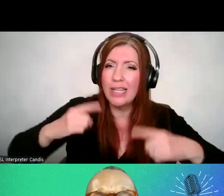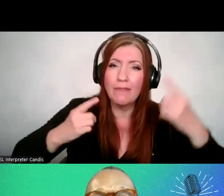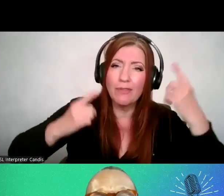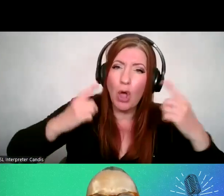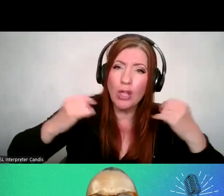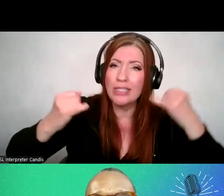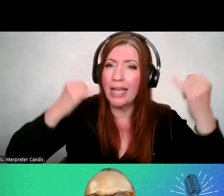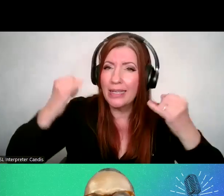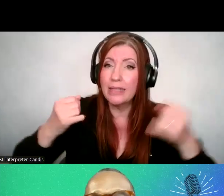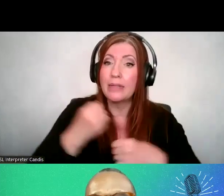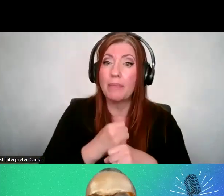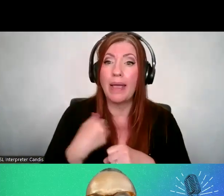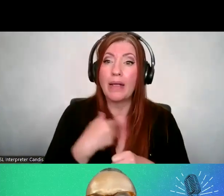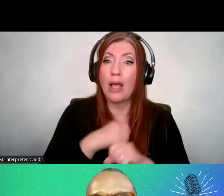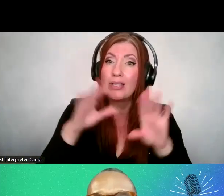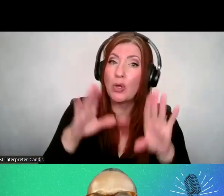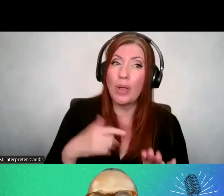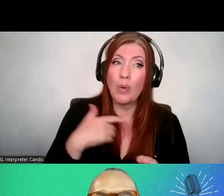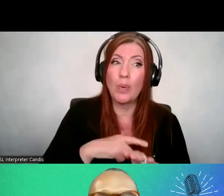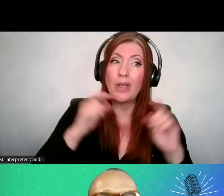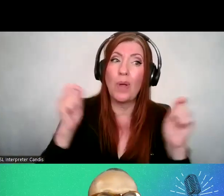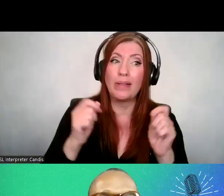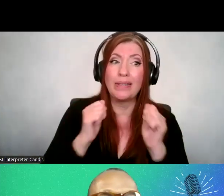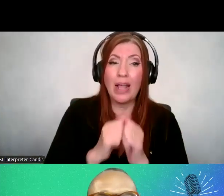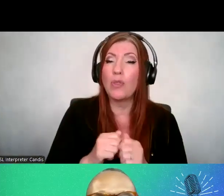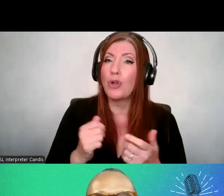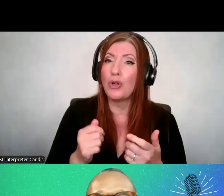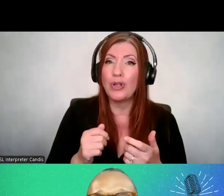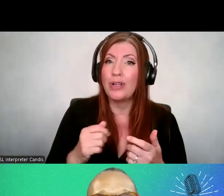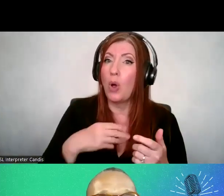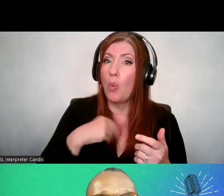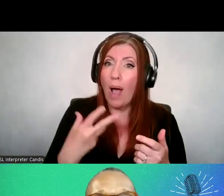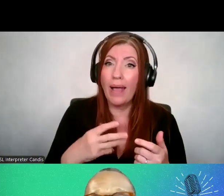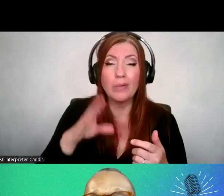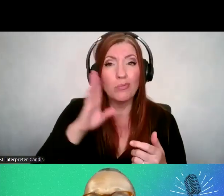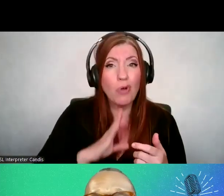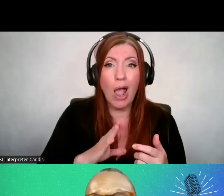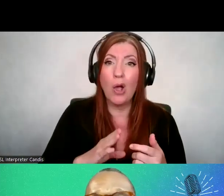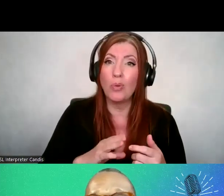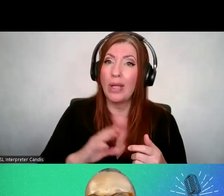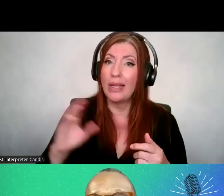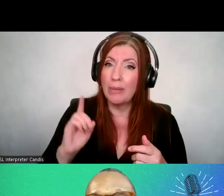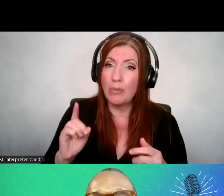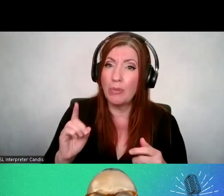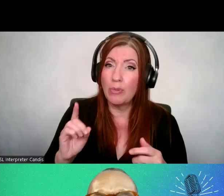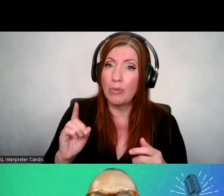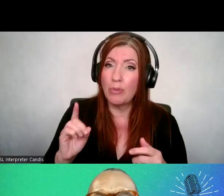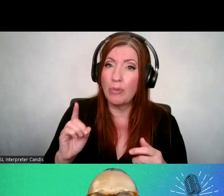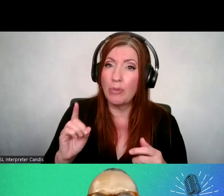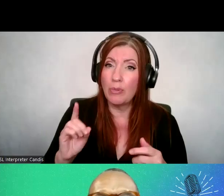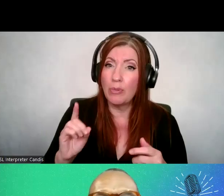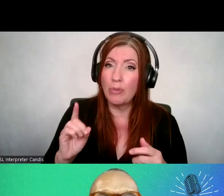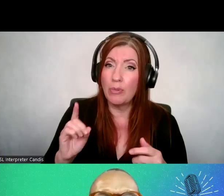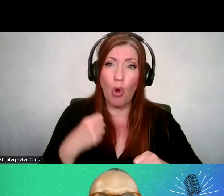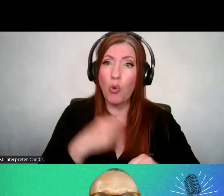great. When we rally together as Americans, Black, white, brown, Democrat, and Republican, we are strong, and we are